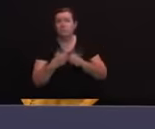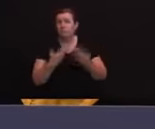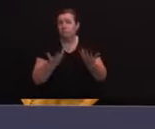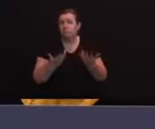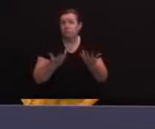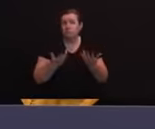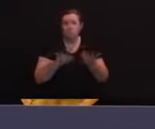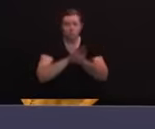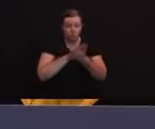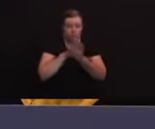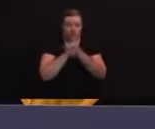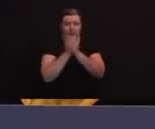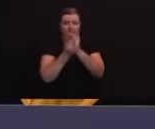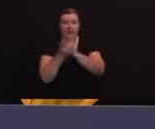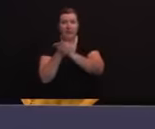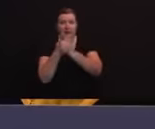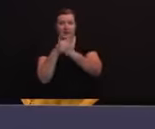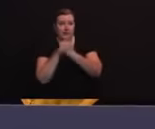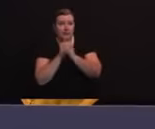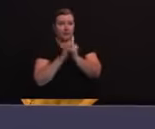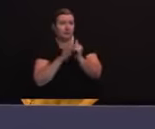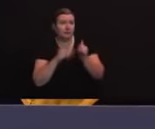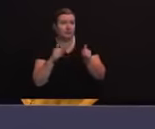disinfectant on it. We won't drink it, but we'll put it on our hands.